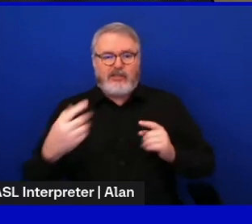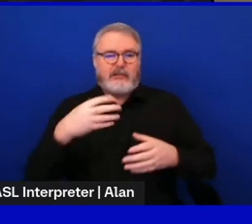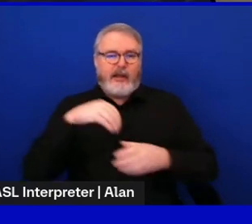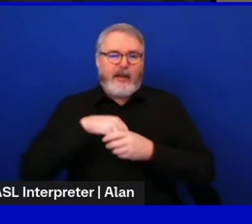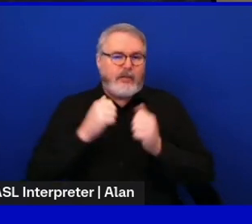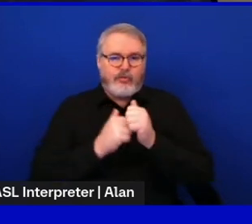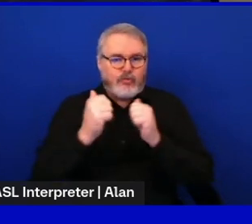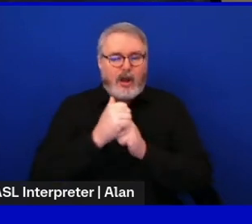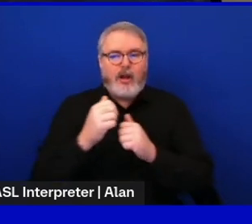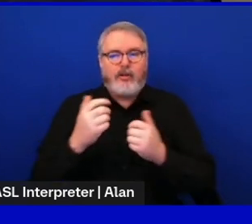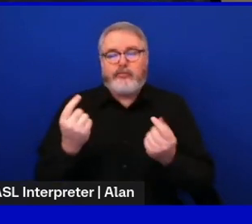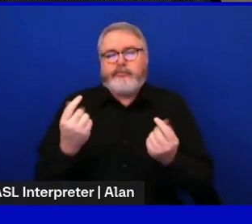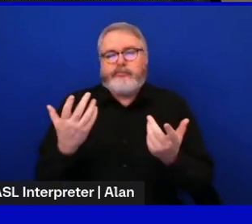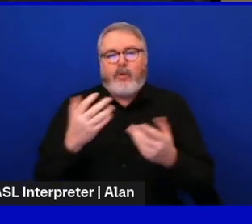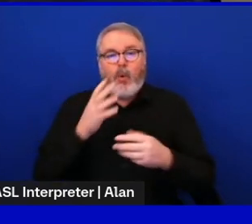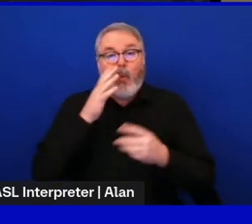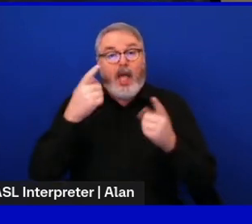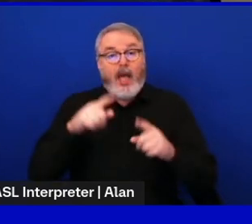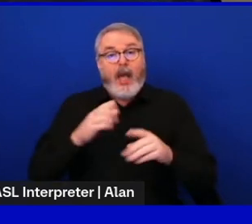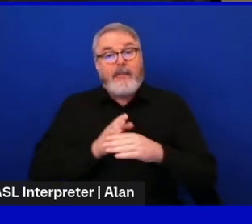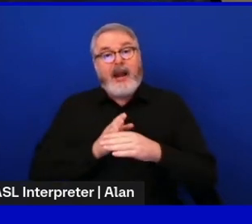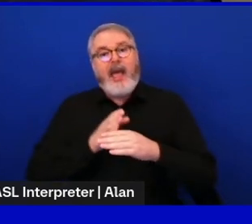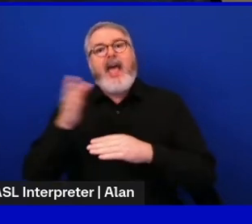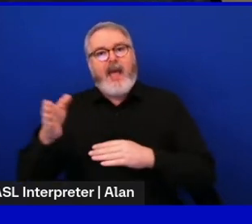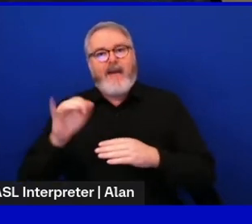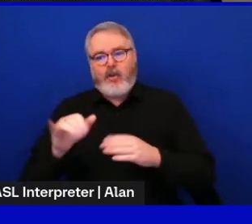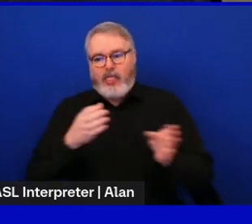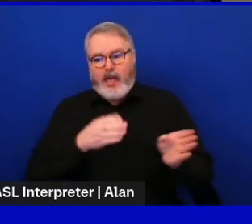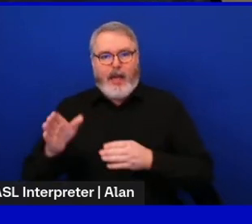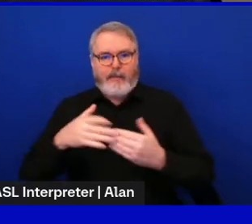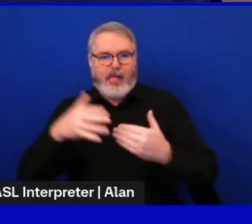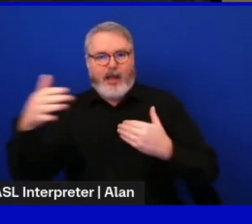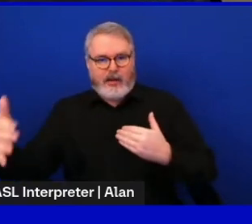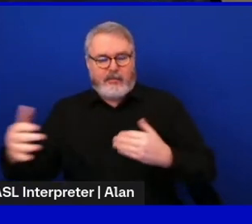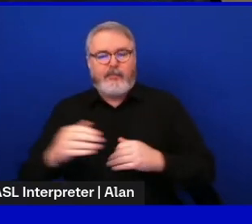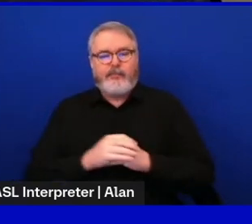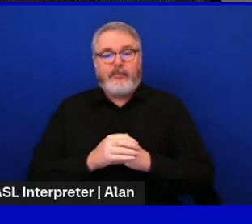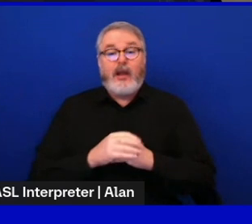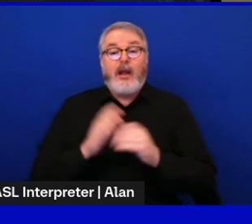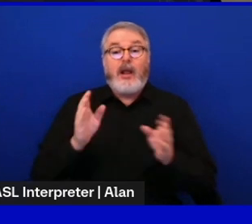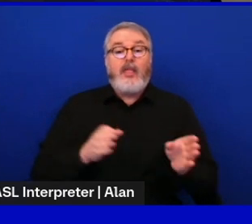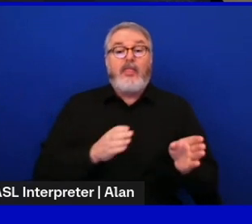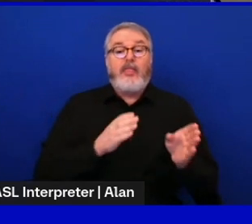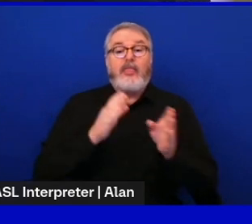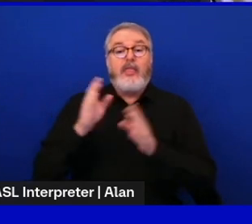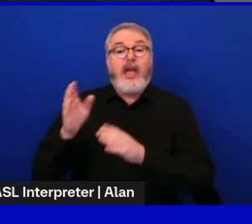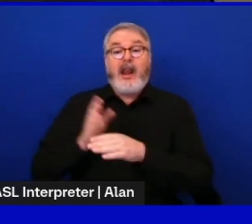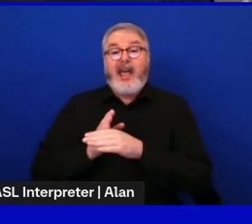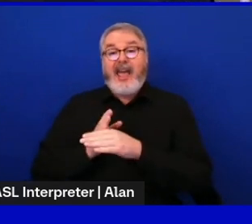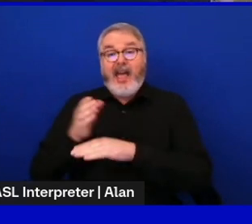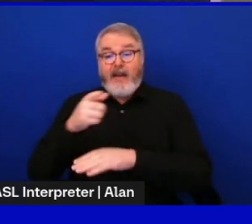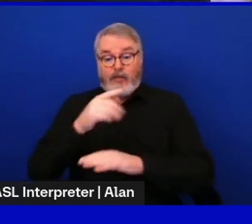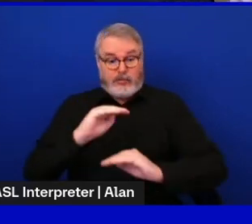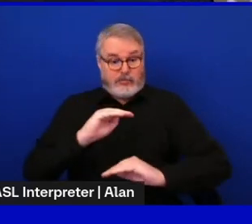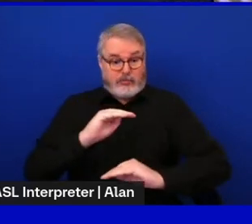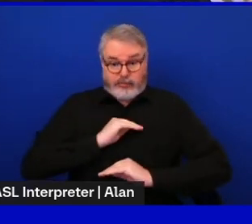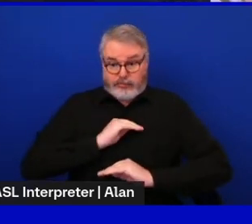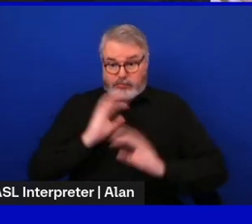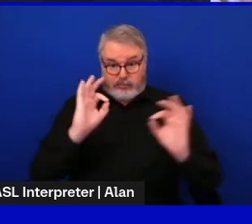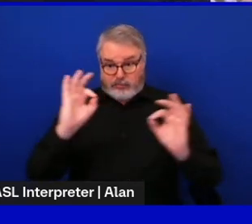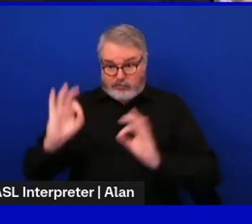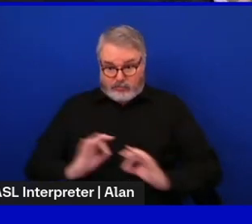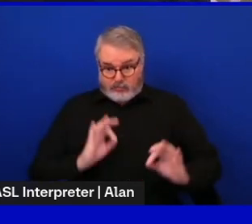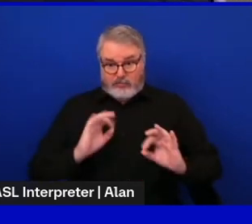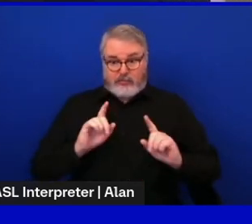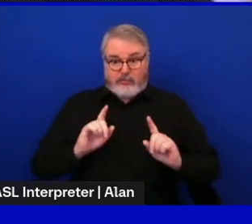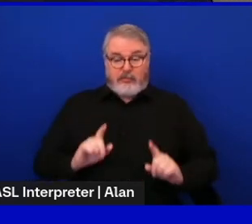or what will happen after the plan. And then after you're happy with the plan, which shows you